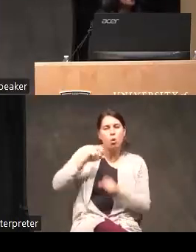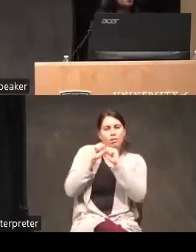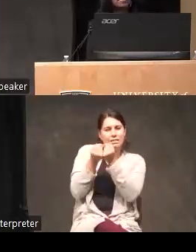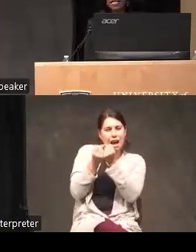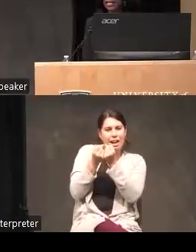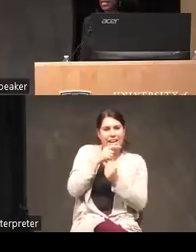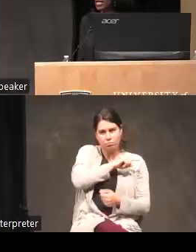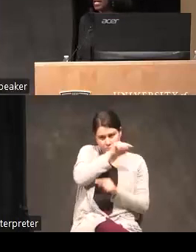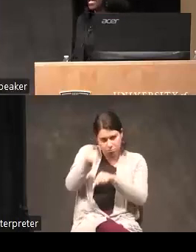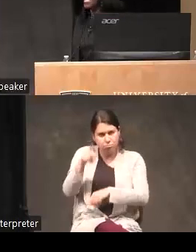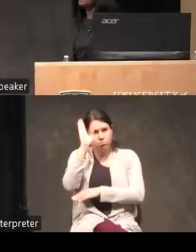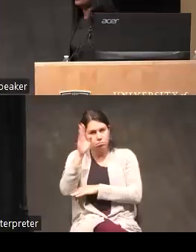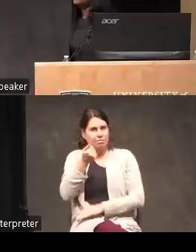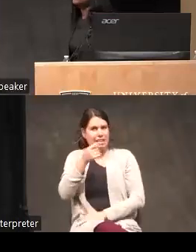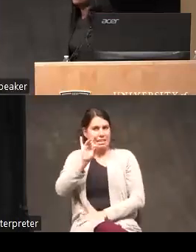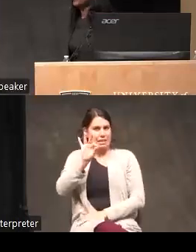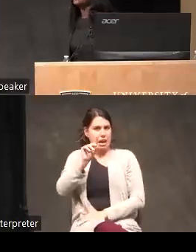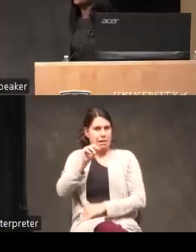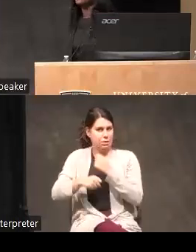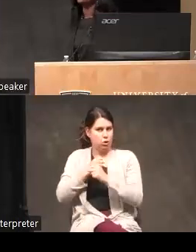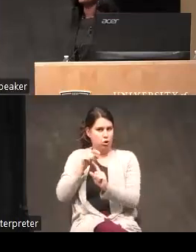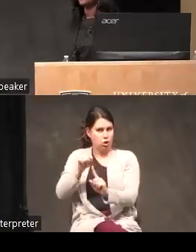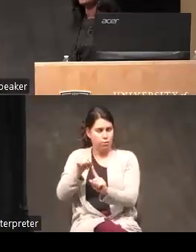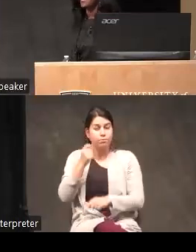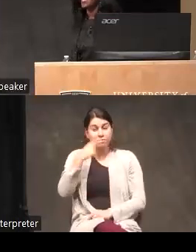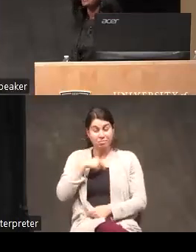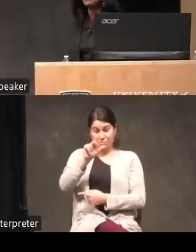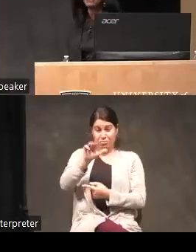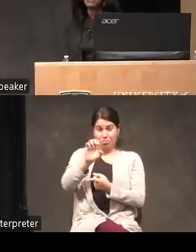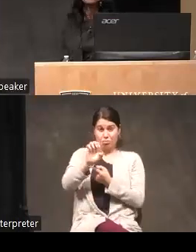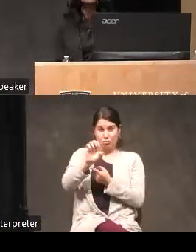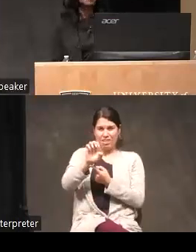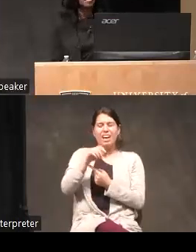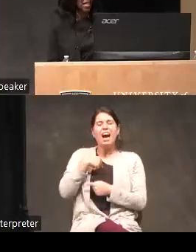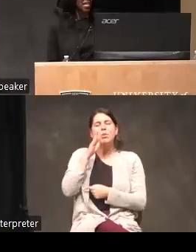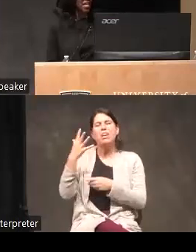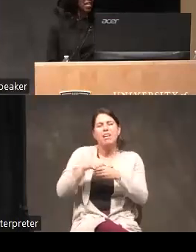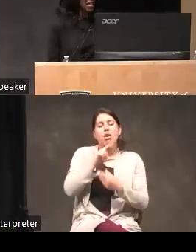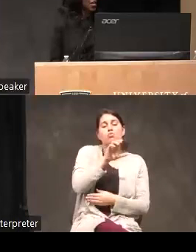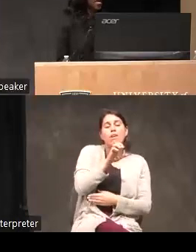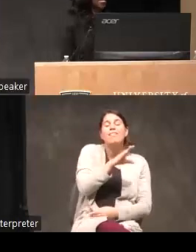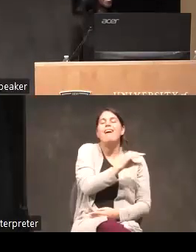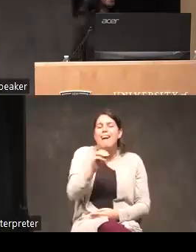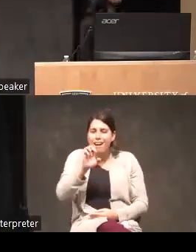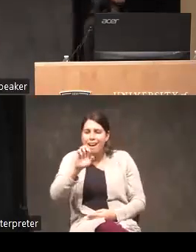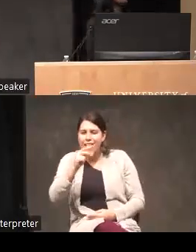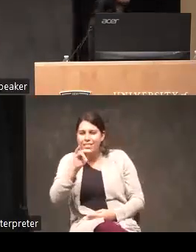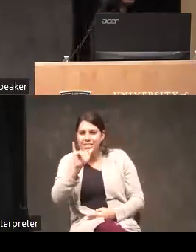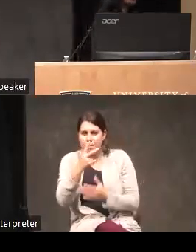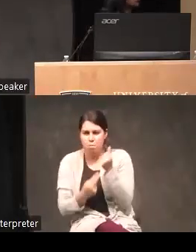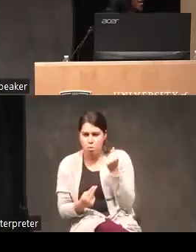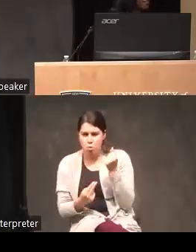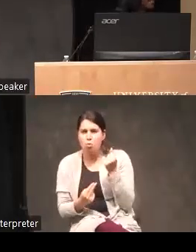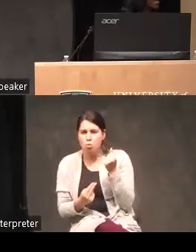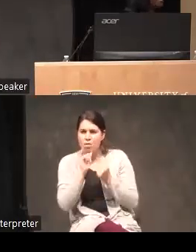in 1890. And I'm going to use race to mean race and ethnicity, right? And I'm going to